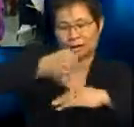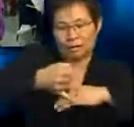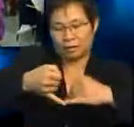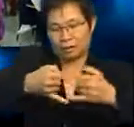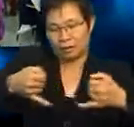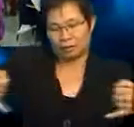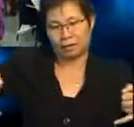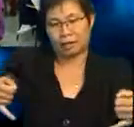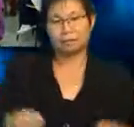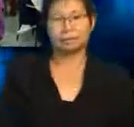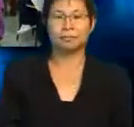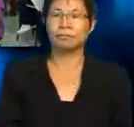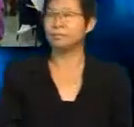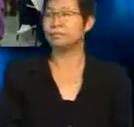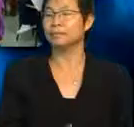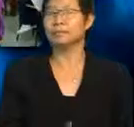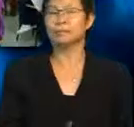lines.